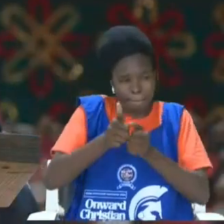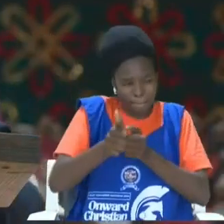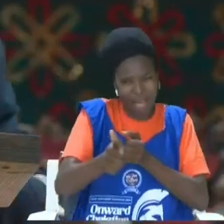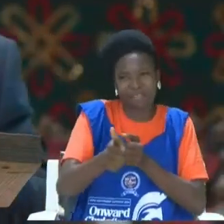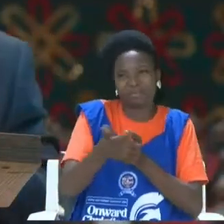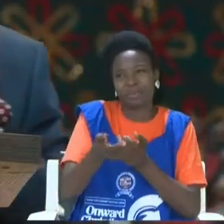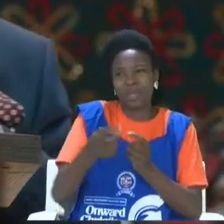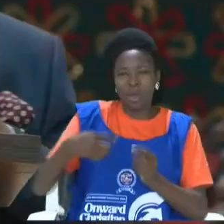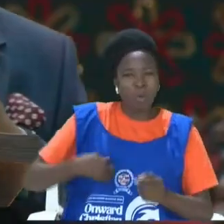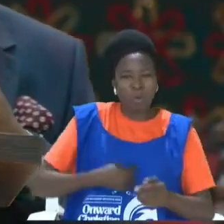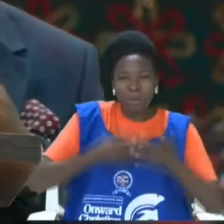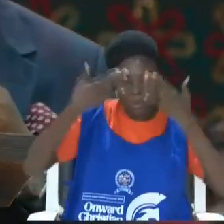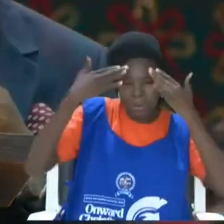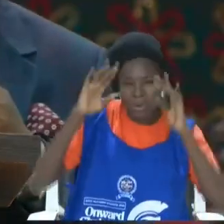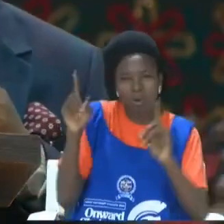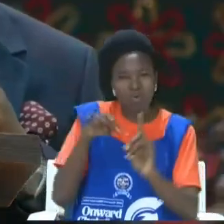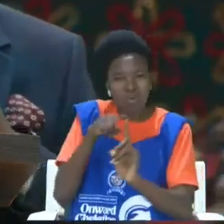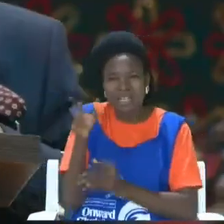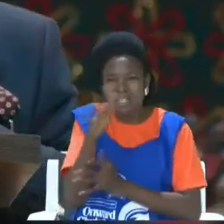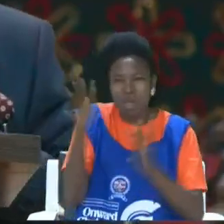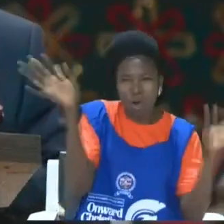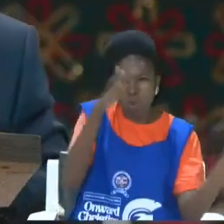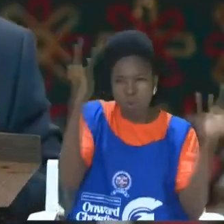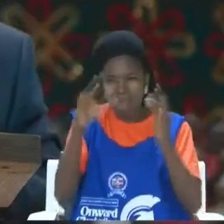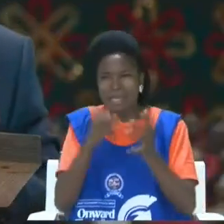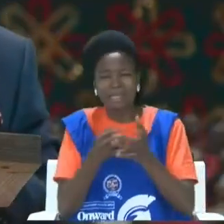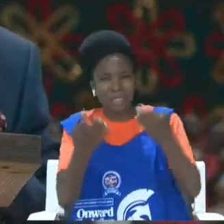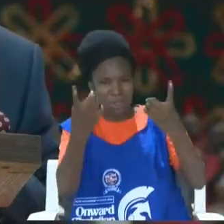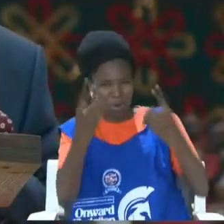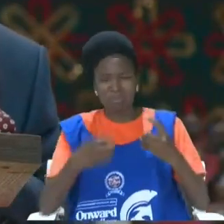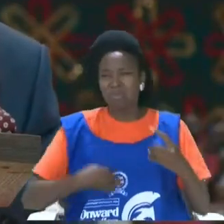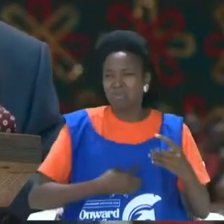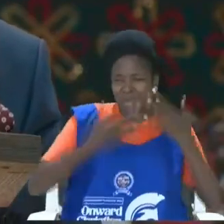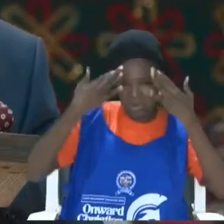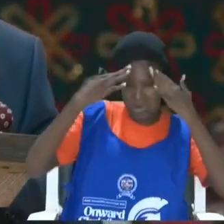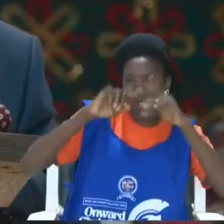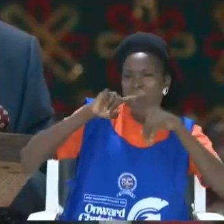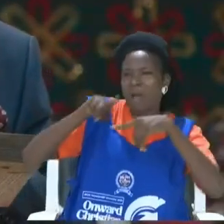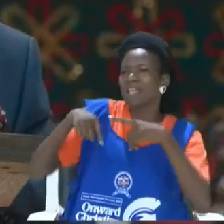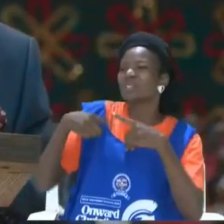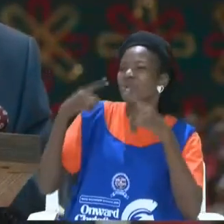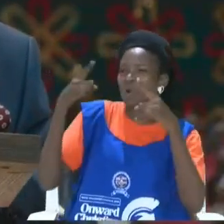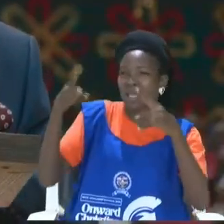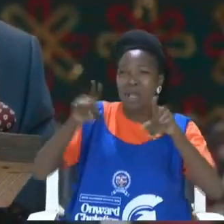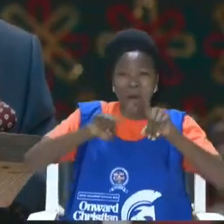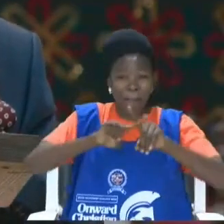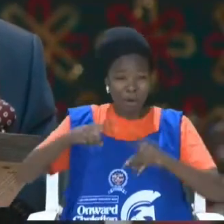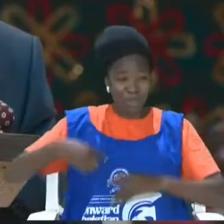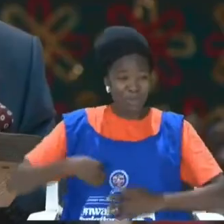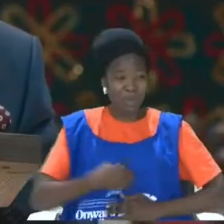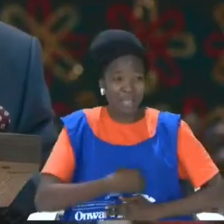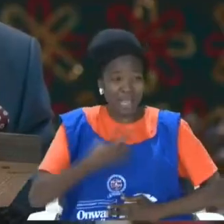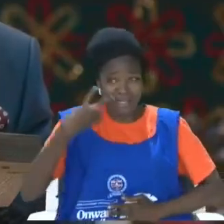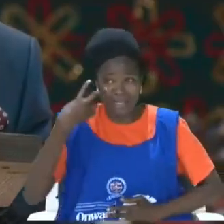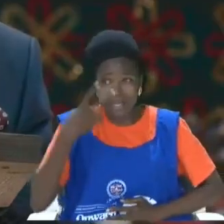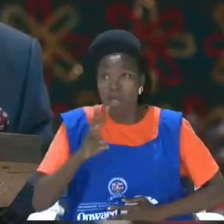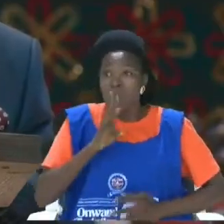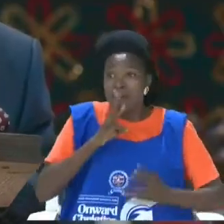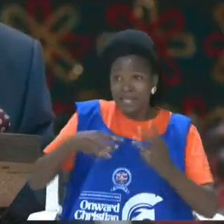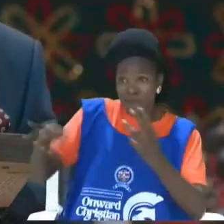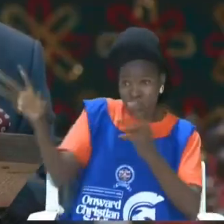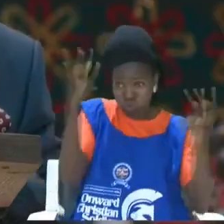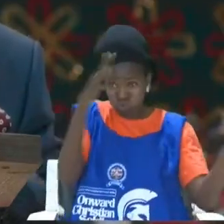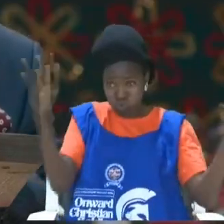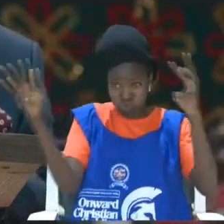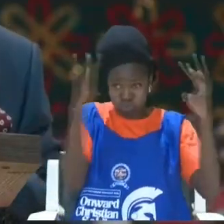We don't know where the wind is coming from. We don't know where it is going. But we can feel the wind. When the wind is around, we can